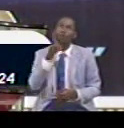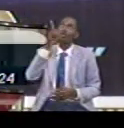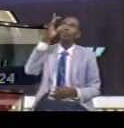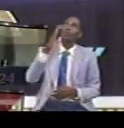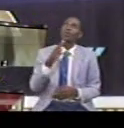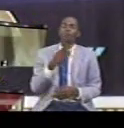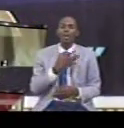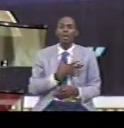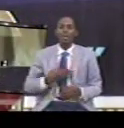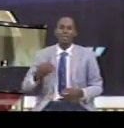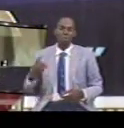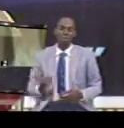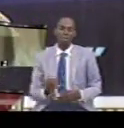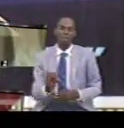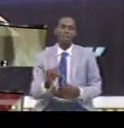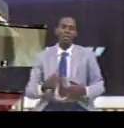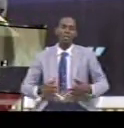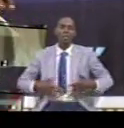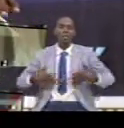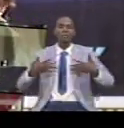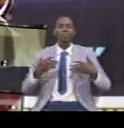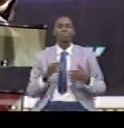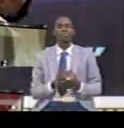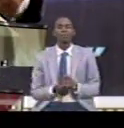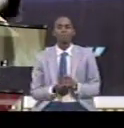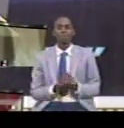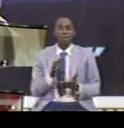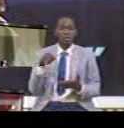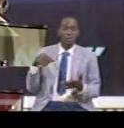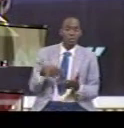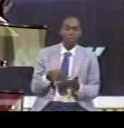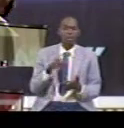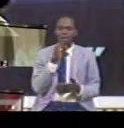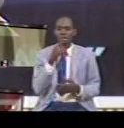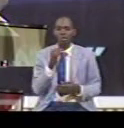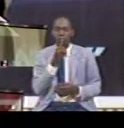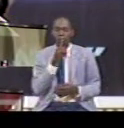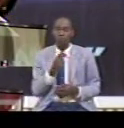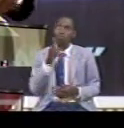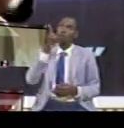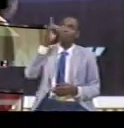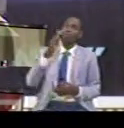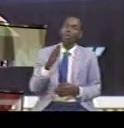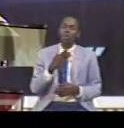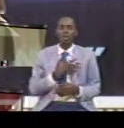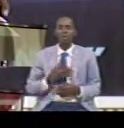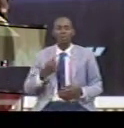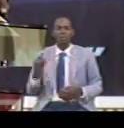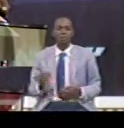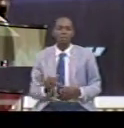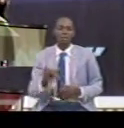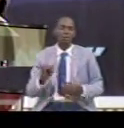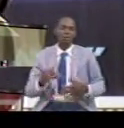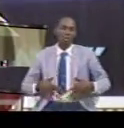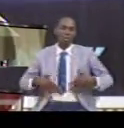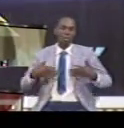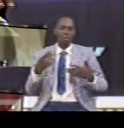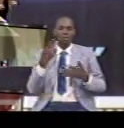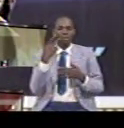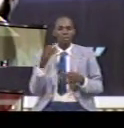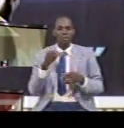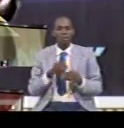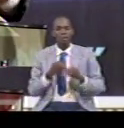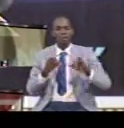and eternal life. This is the true God and eternal life. We're coming back to